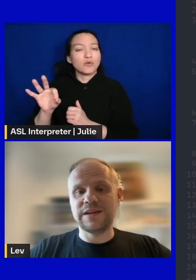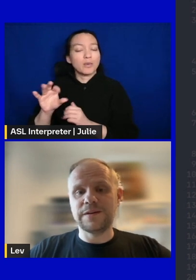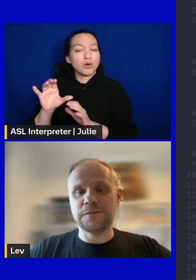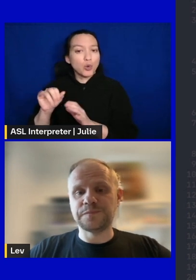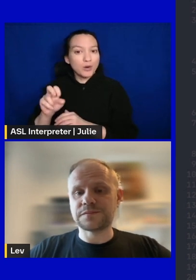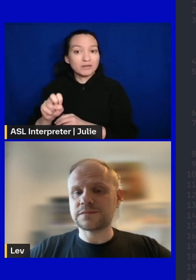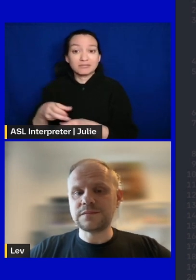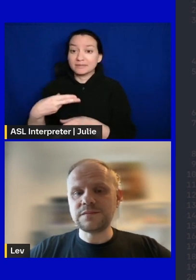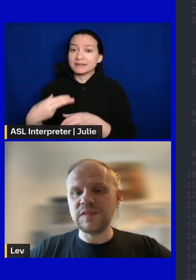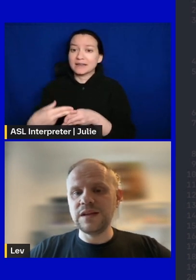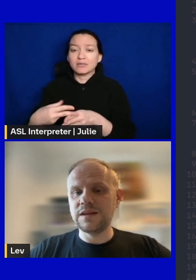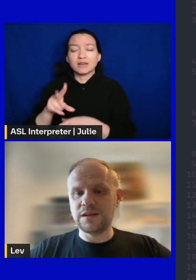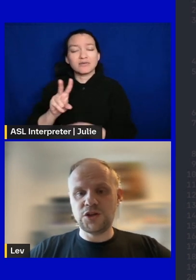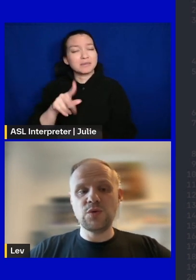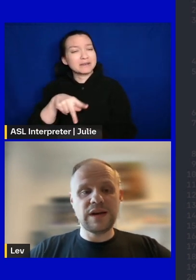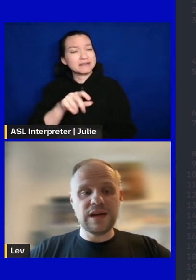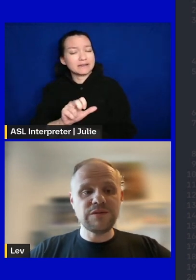be